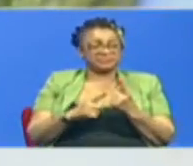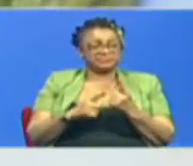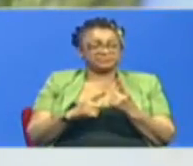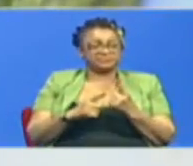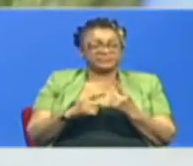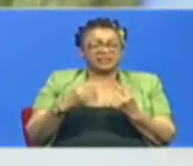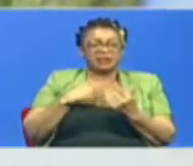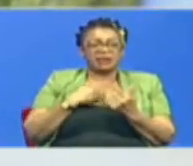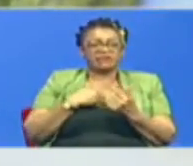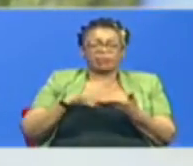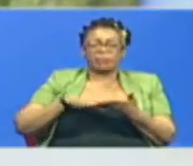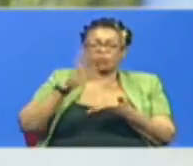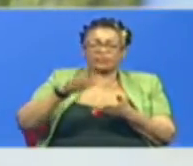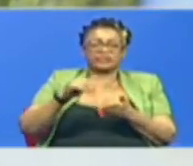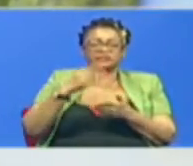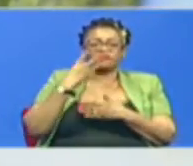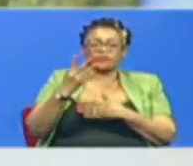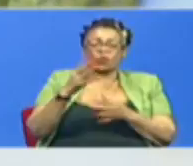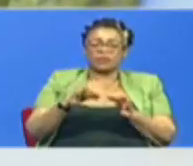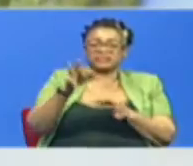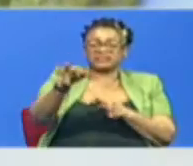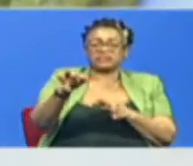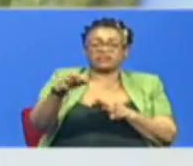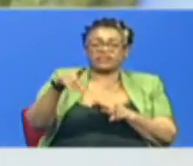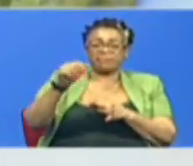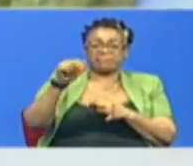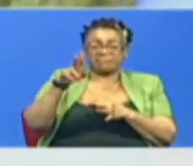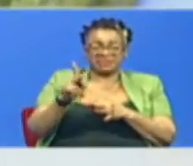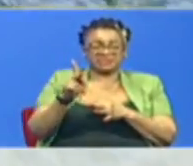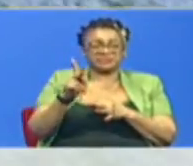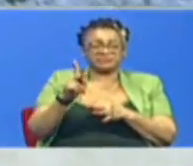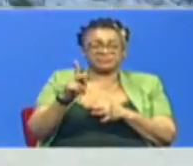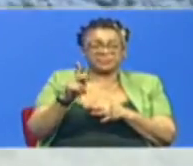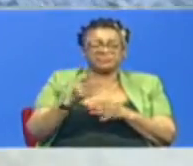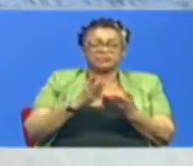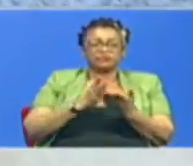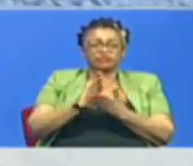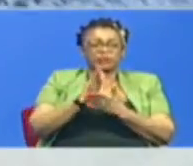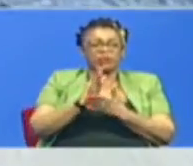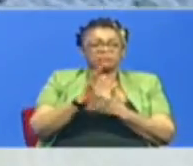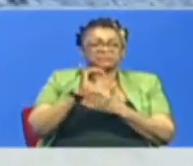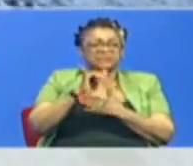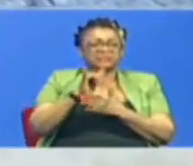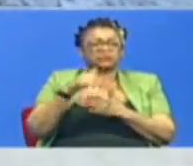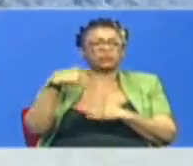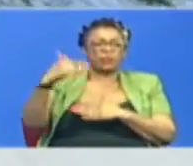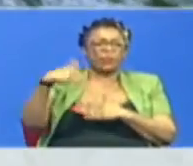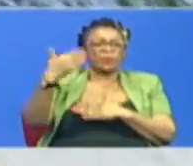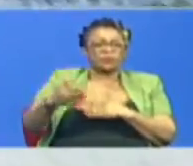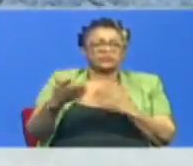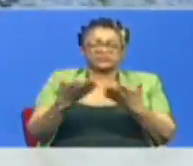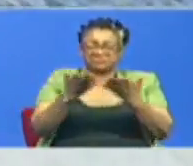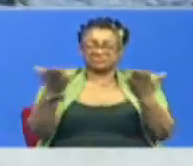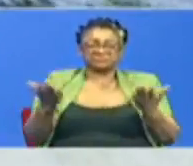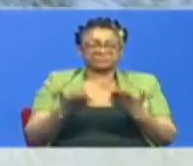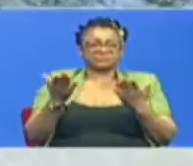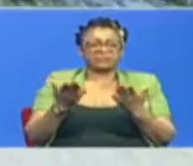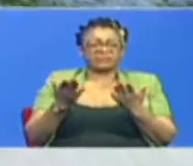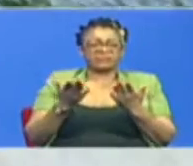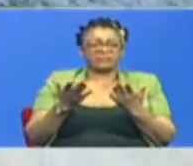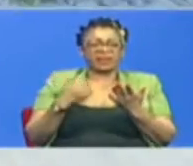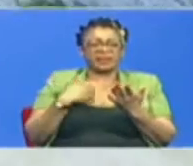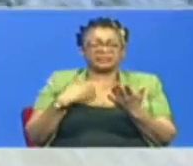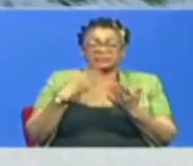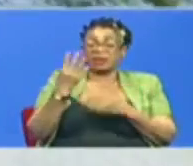than 4 hectares of the park. The great show of nature, which usually attracts 1 million visitors in